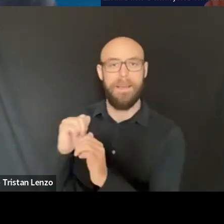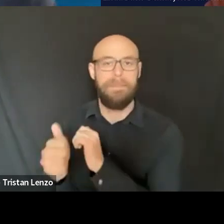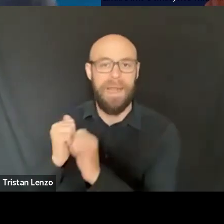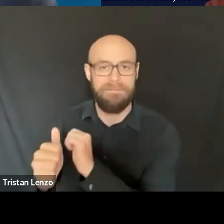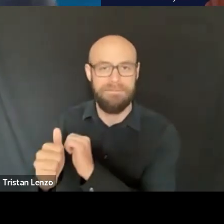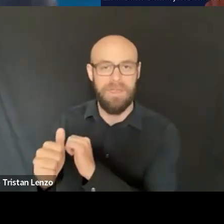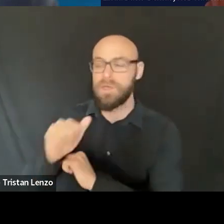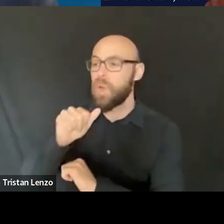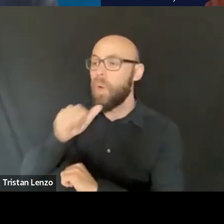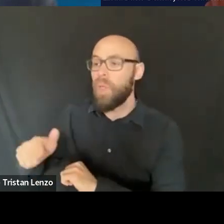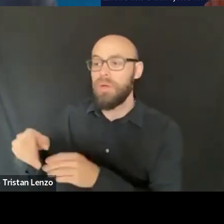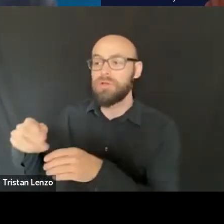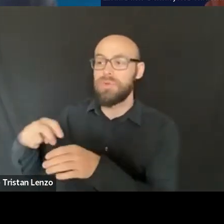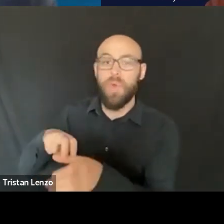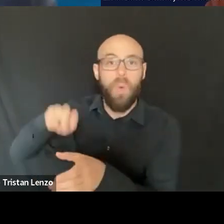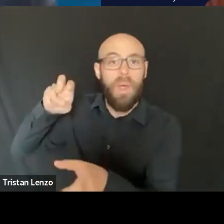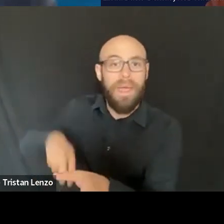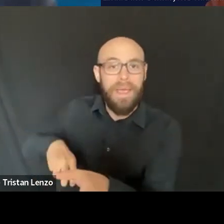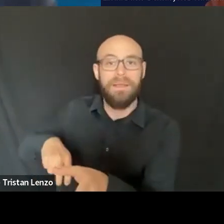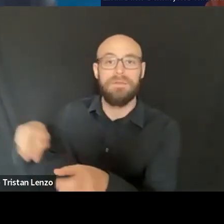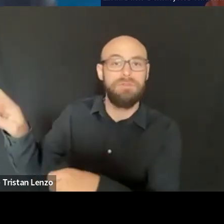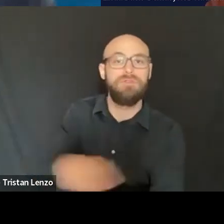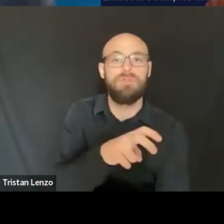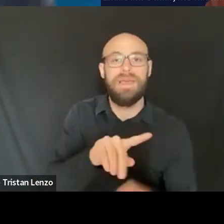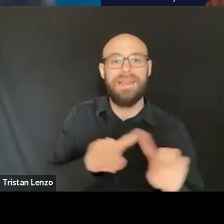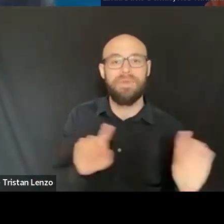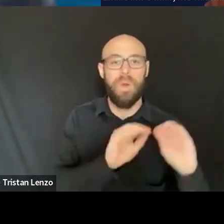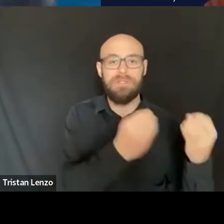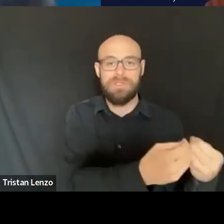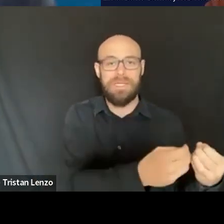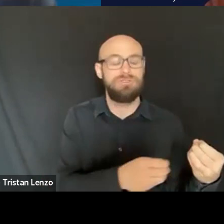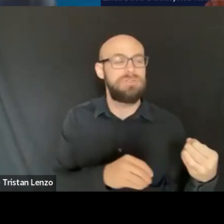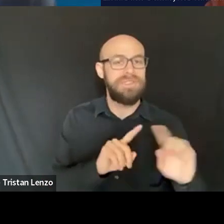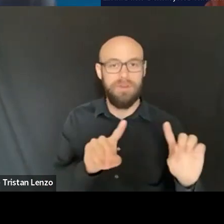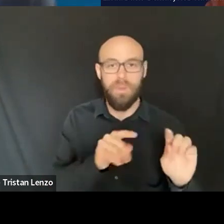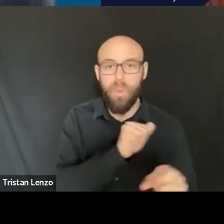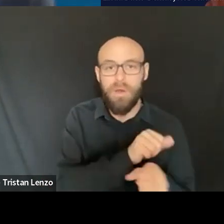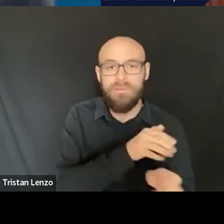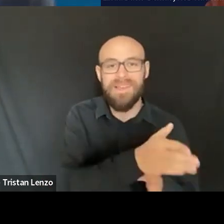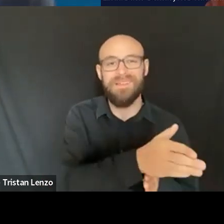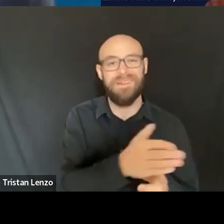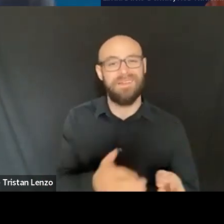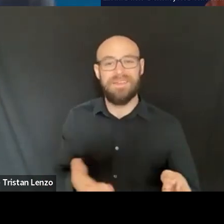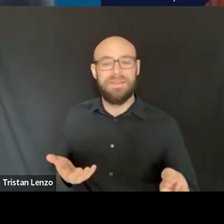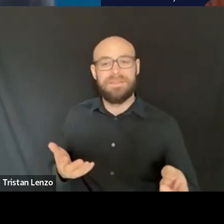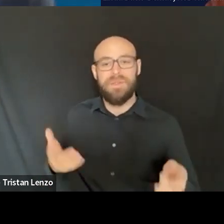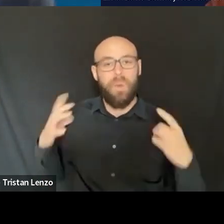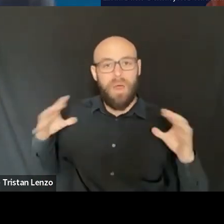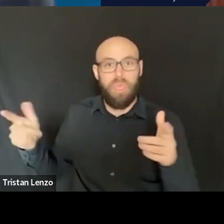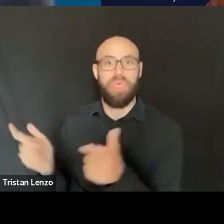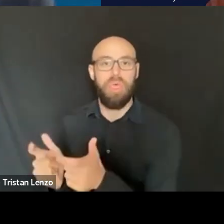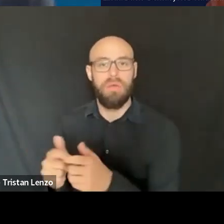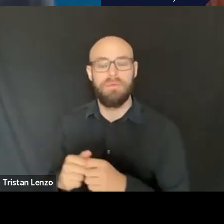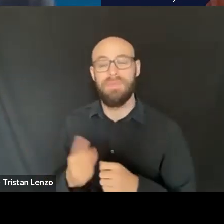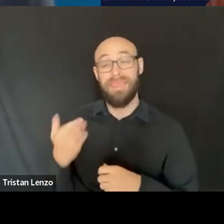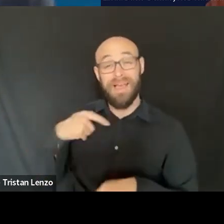not losing them to other industry partners as we have in the past. I think during the last housing crisis, we had a huge wave